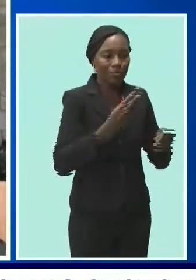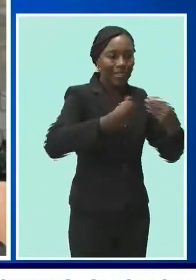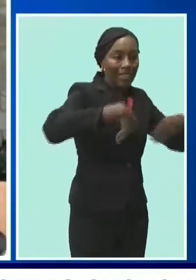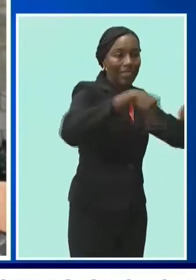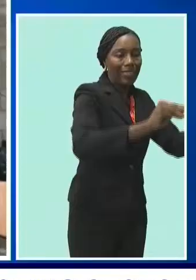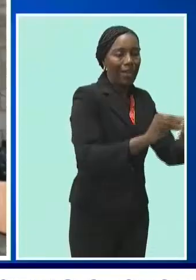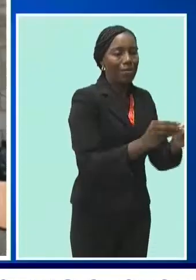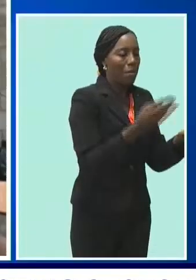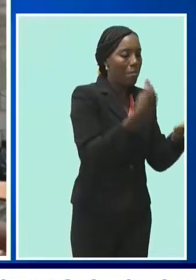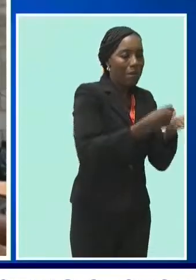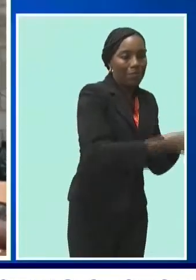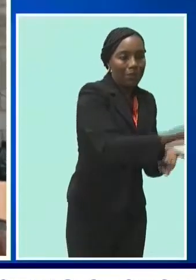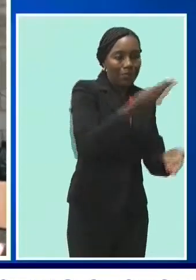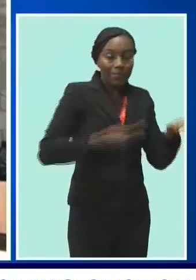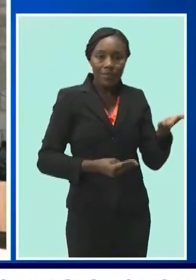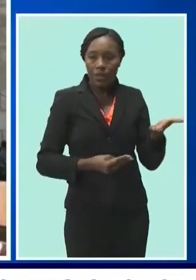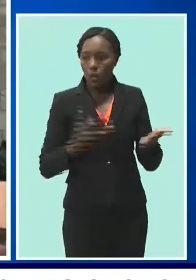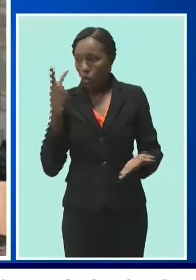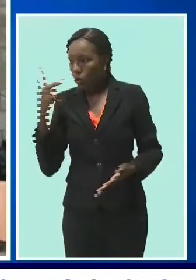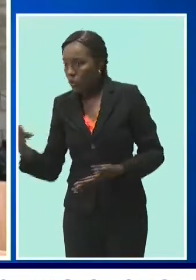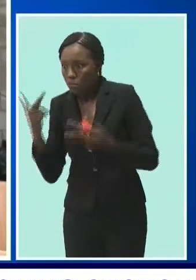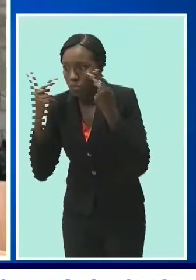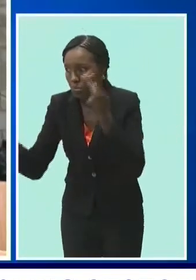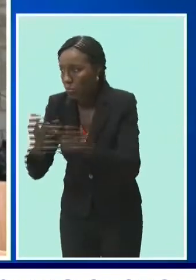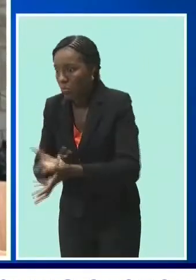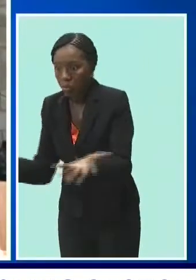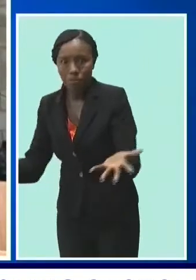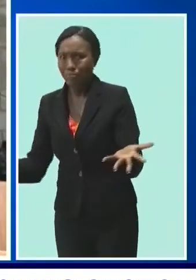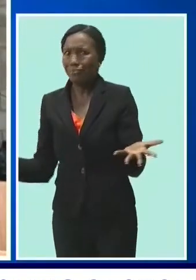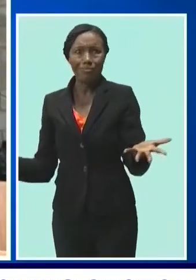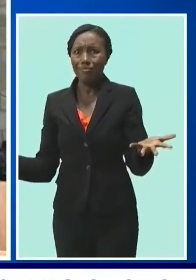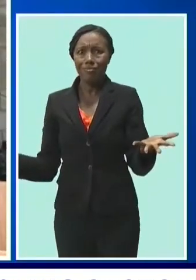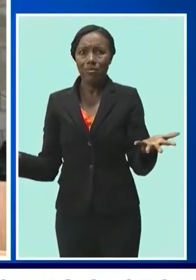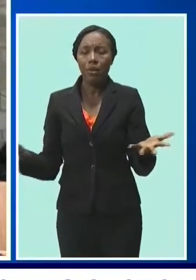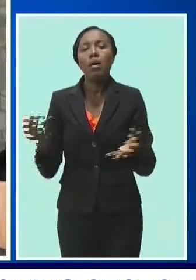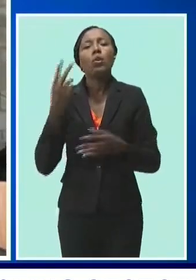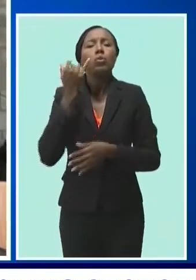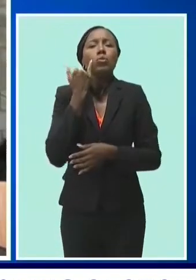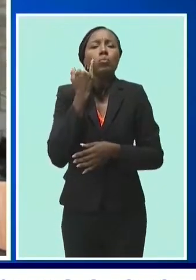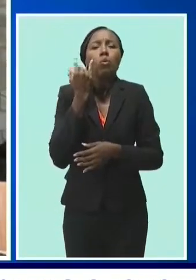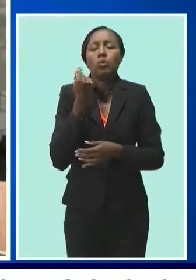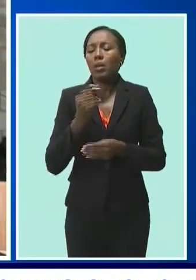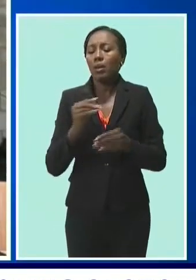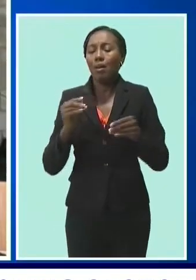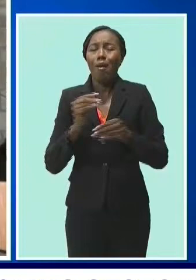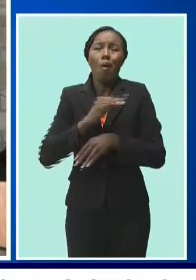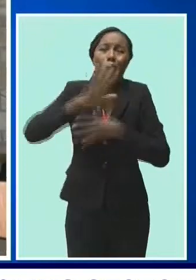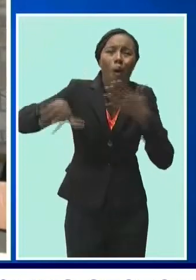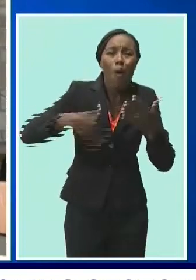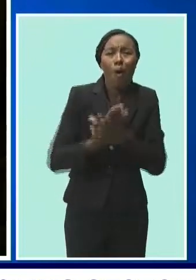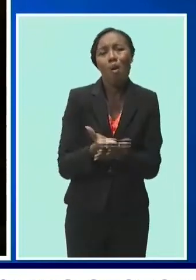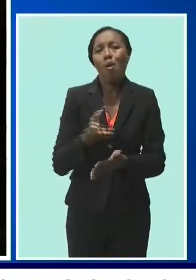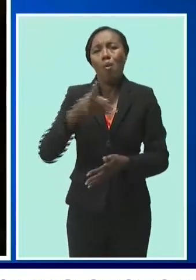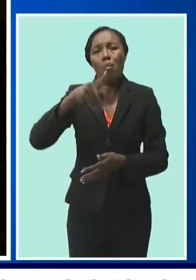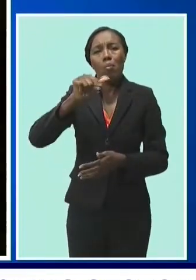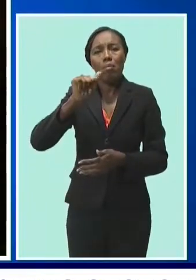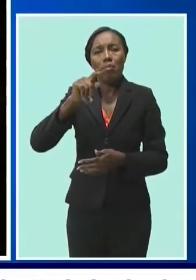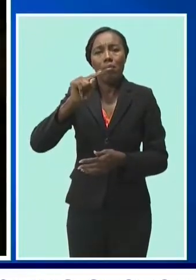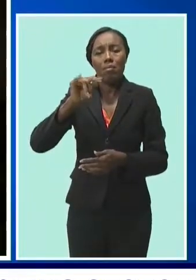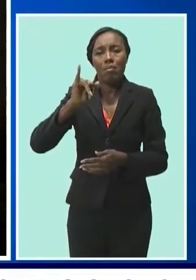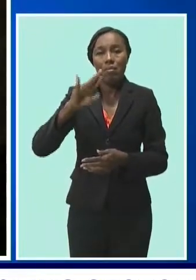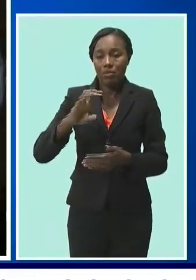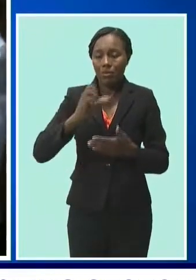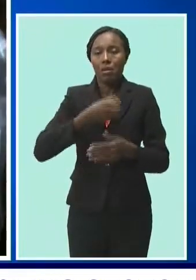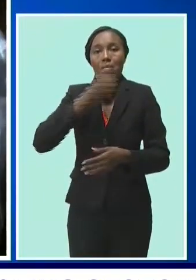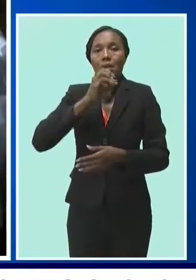don't see the knocking around. But if we spread the net to all plastic bottles, because all plastic bottles